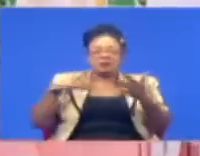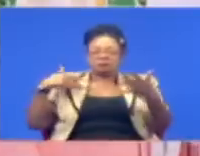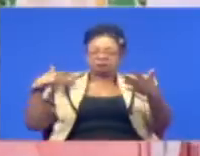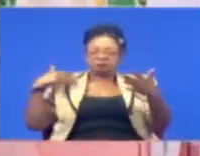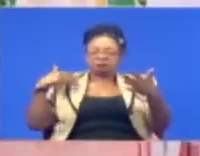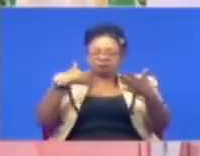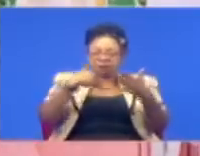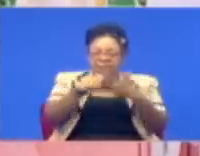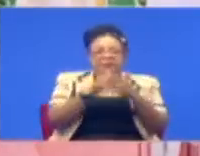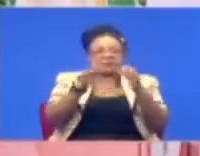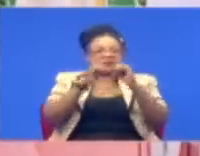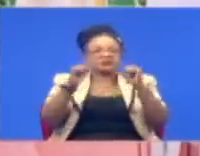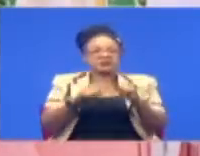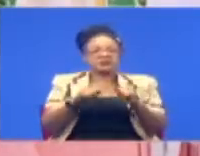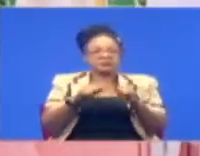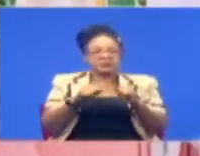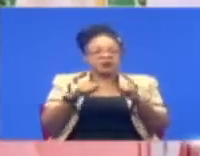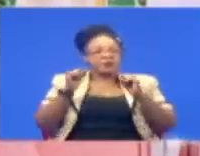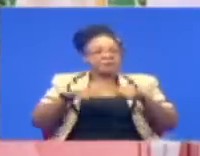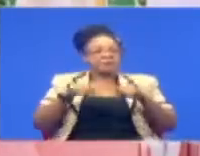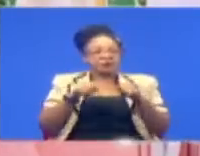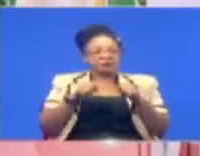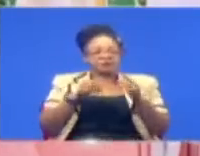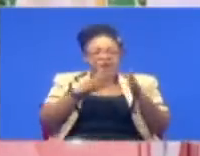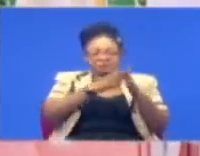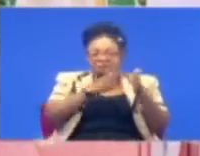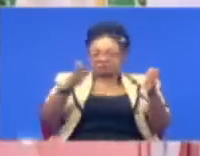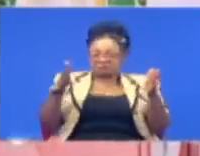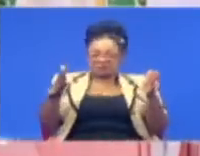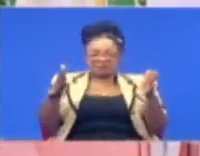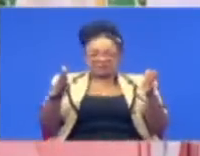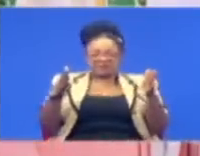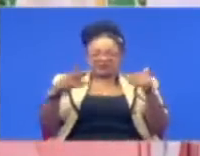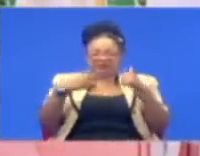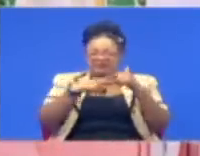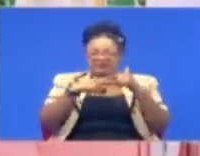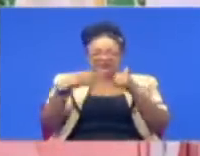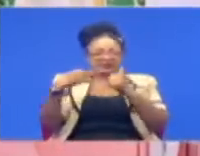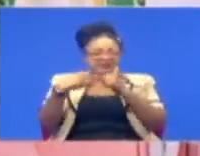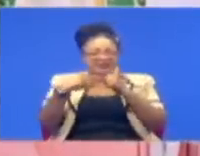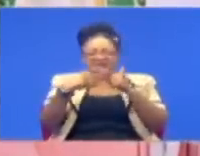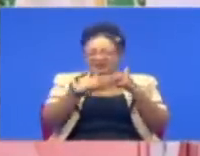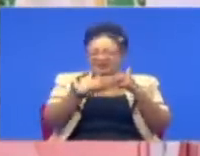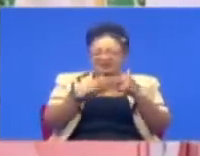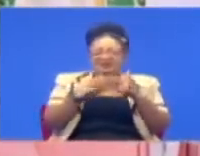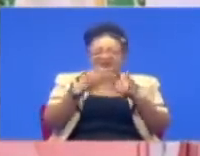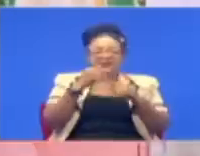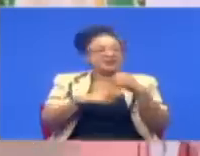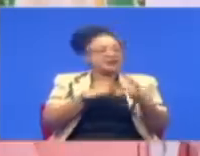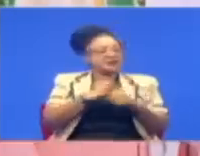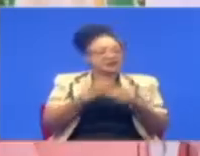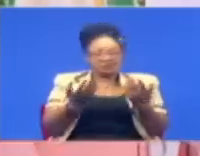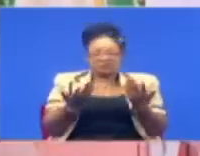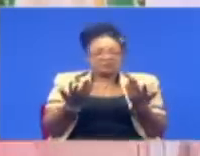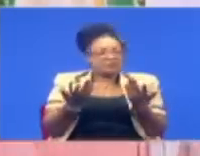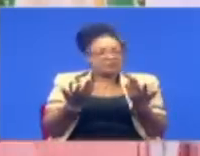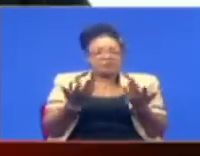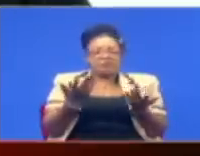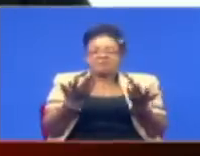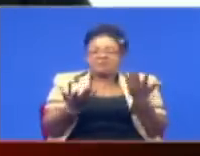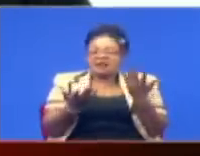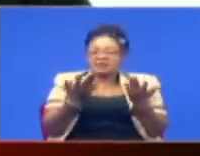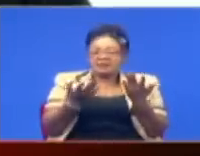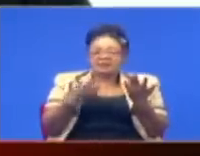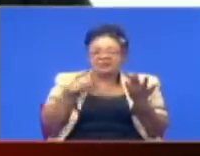system would take an average of 7, 8, 9 years. Probably just tell